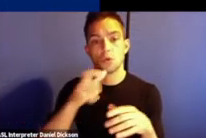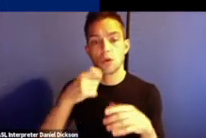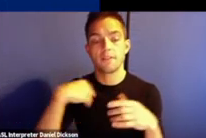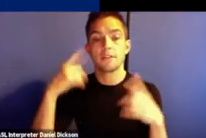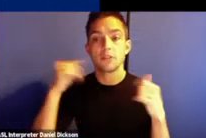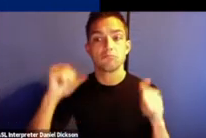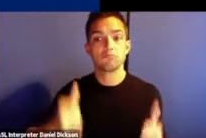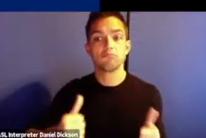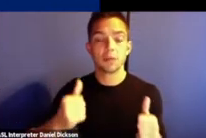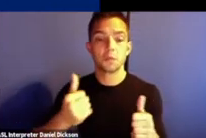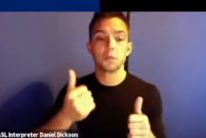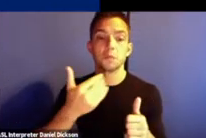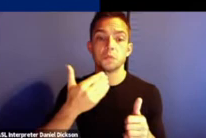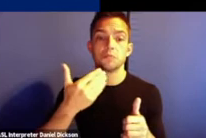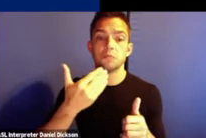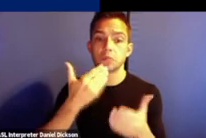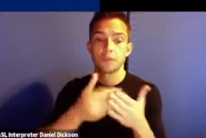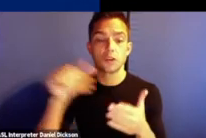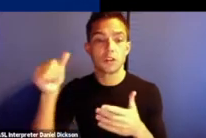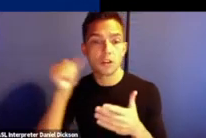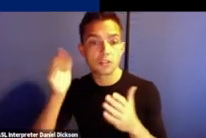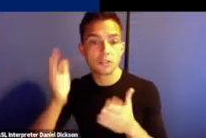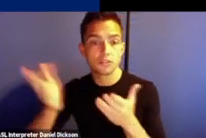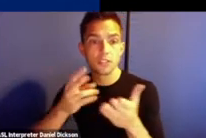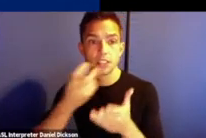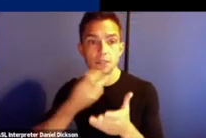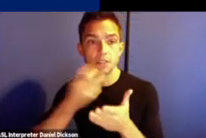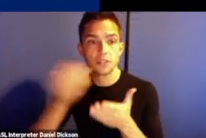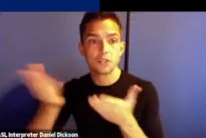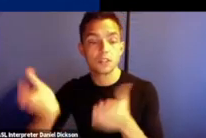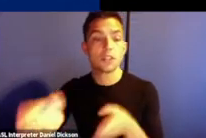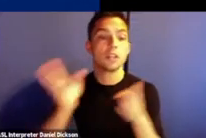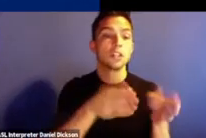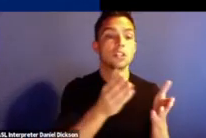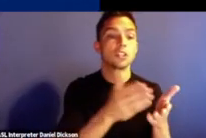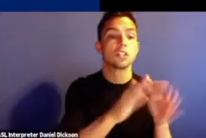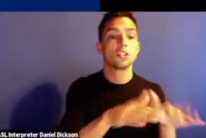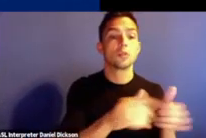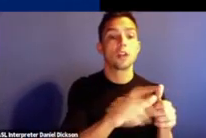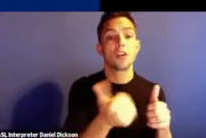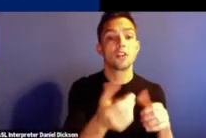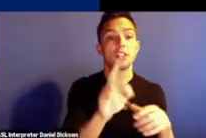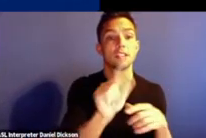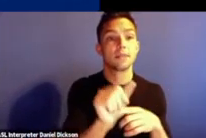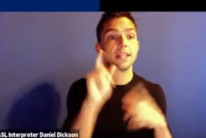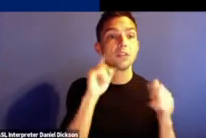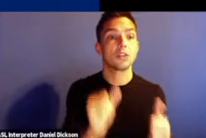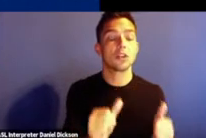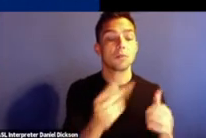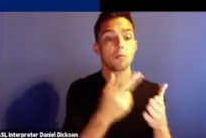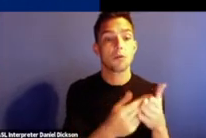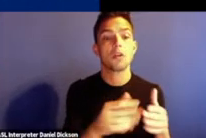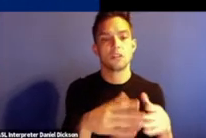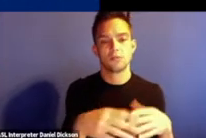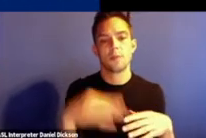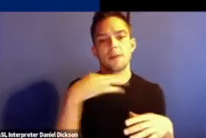benefit from audiology management and speech and language services, children with additional disabilities and hearing loss will likely benefit from